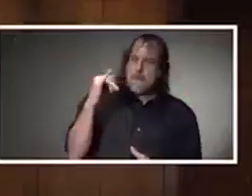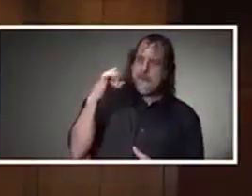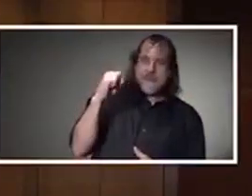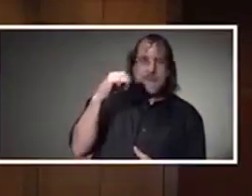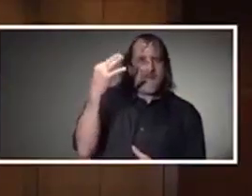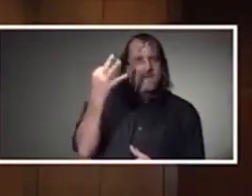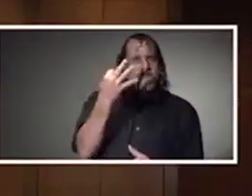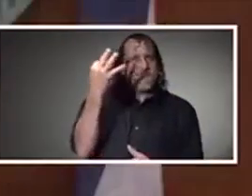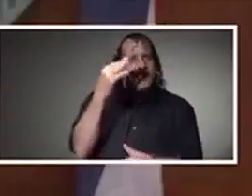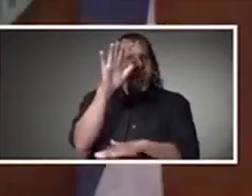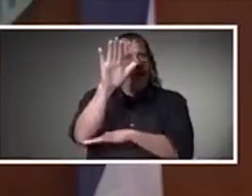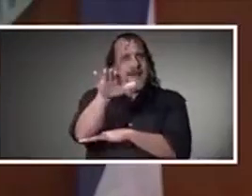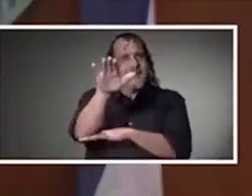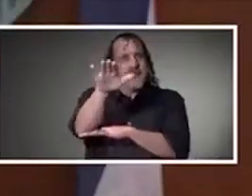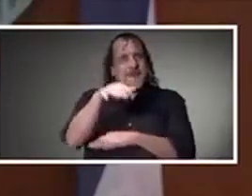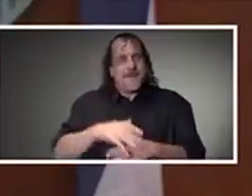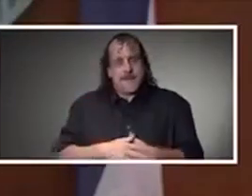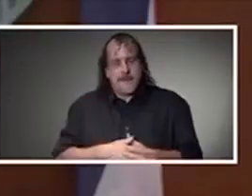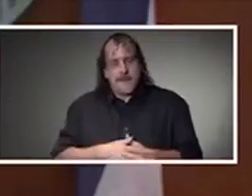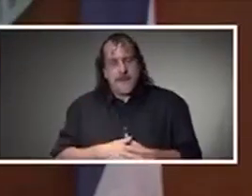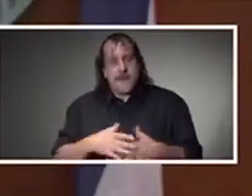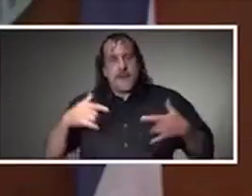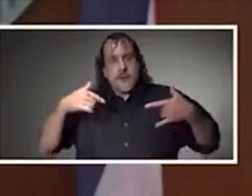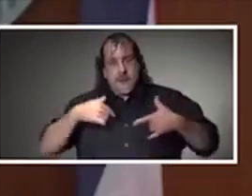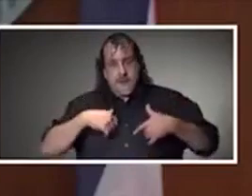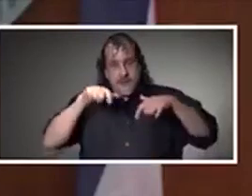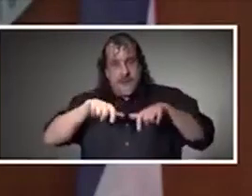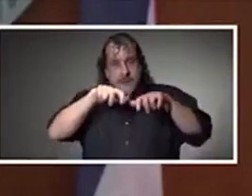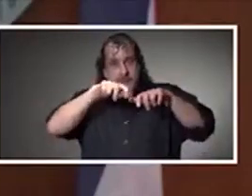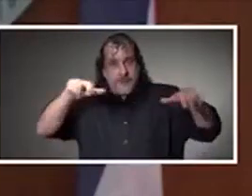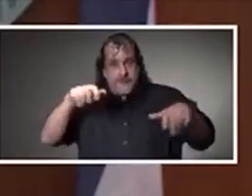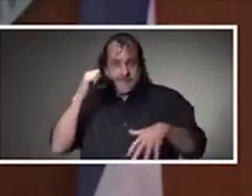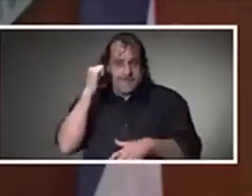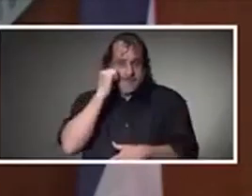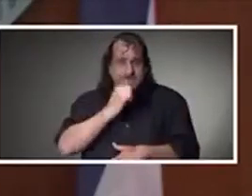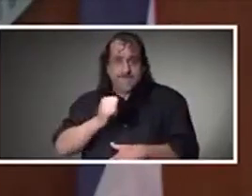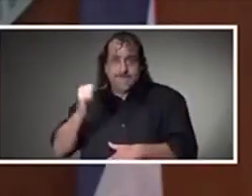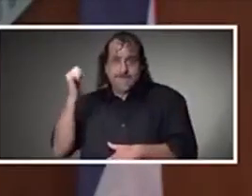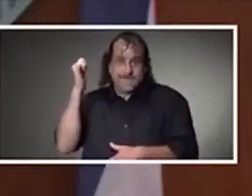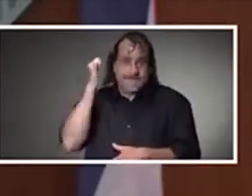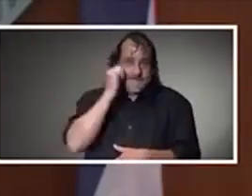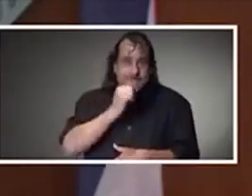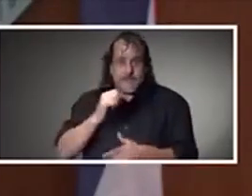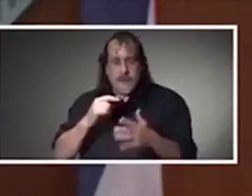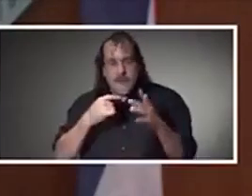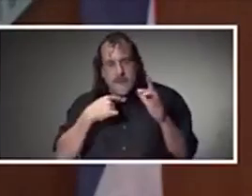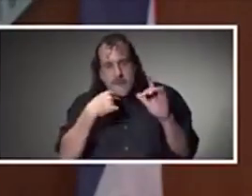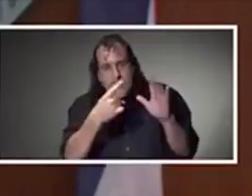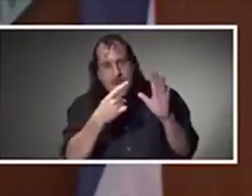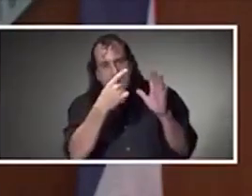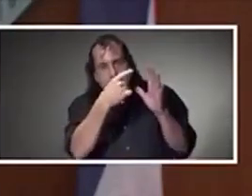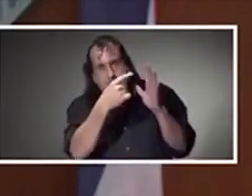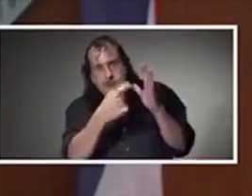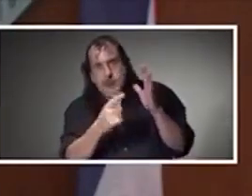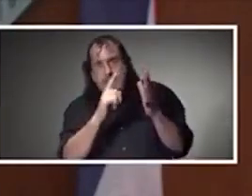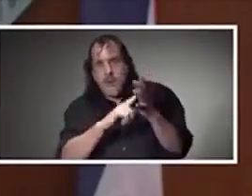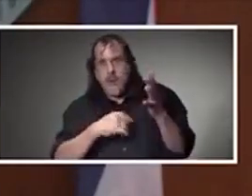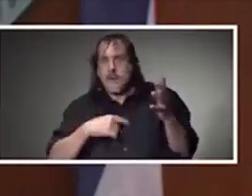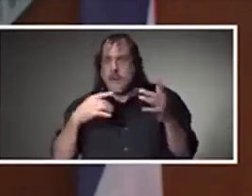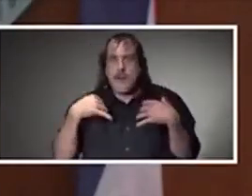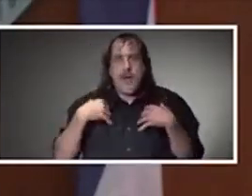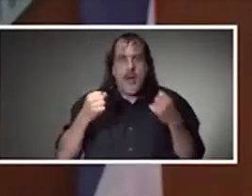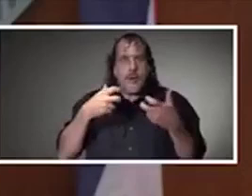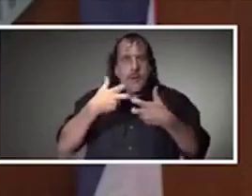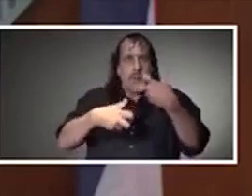State leaders say 1 in 5 Mississippians experience some type of mental illness that includes depression and anxiety. Governor